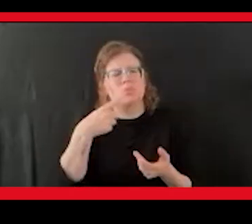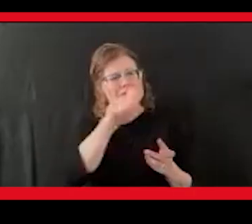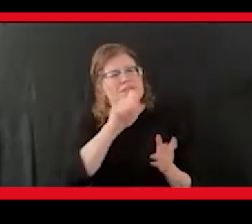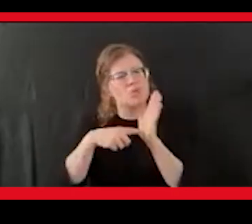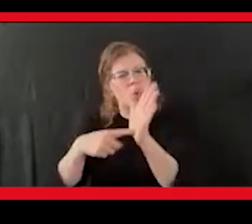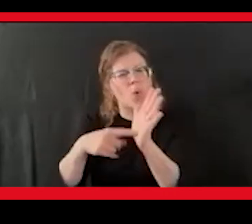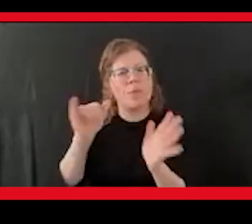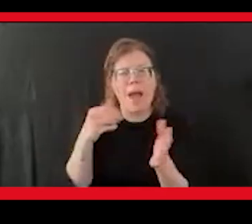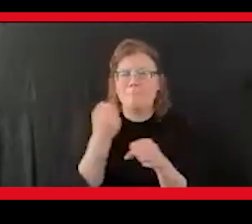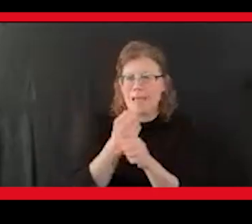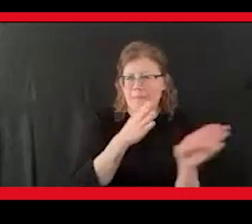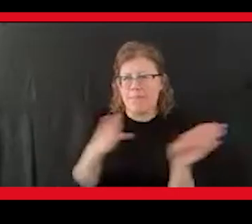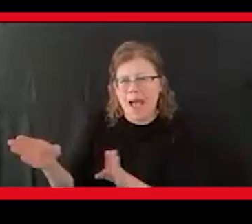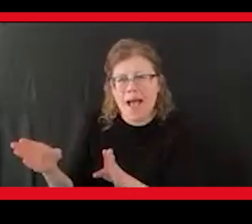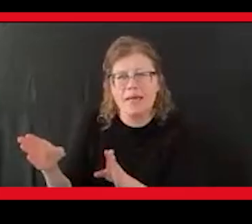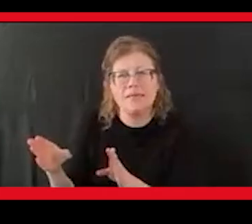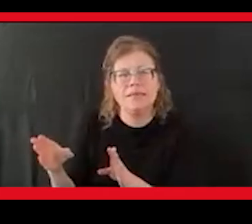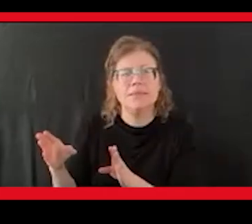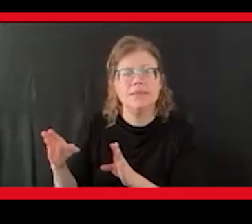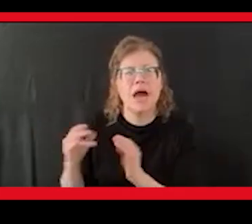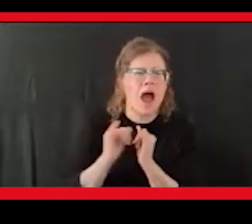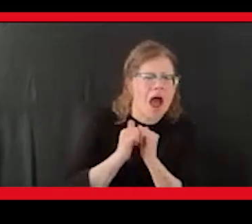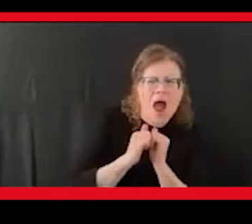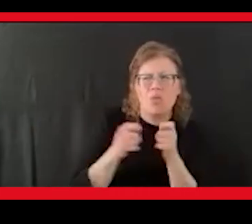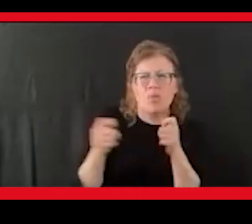properly compensated without the confirmed grant funding.